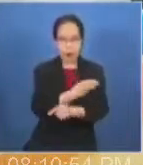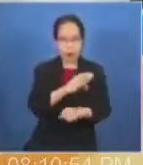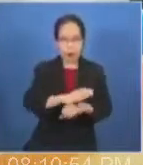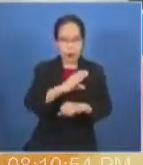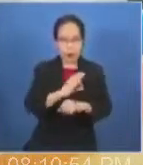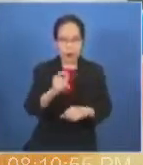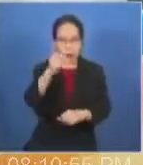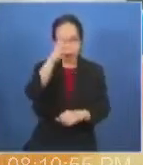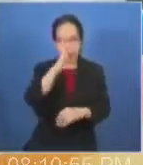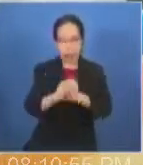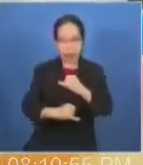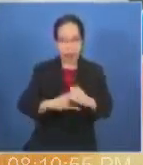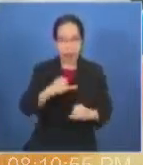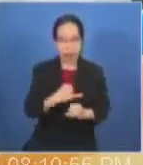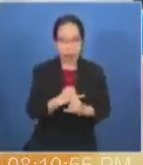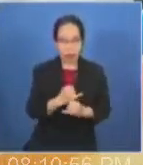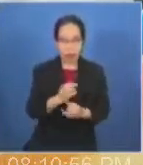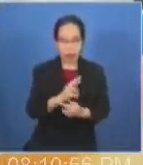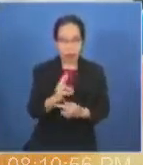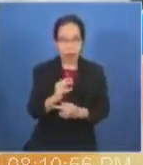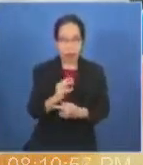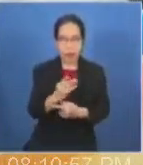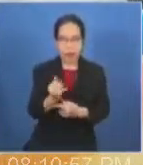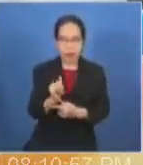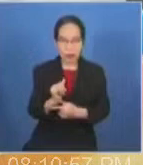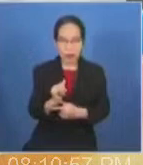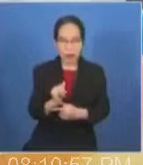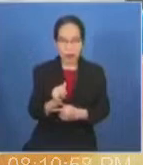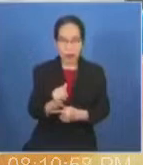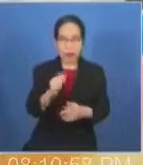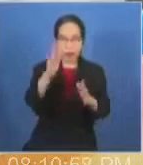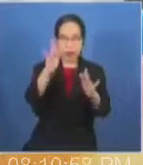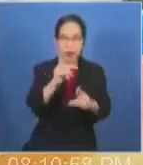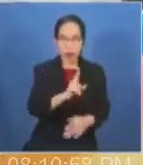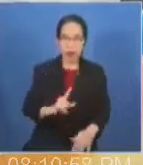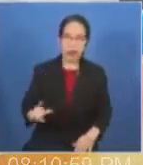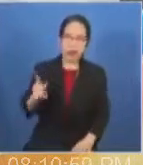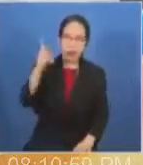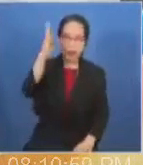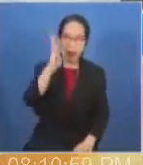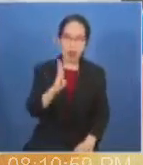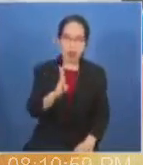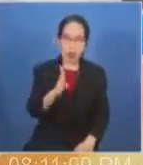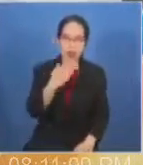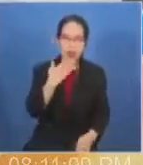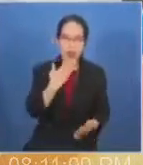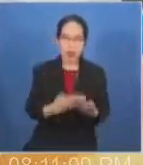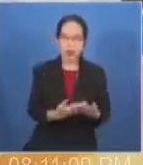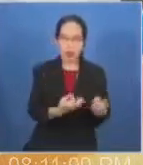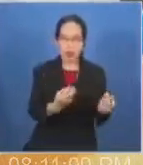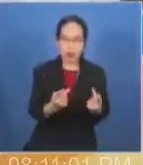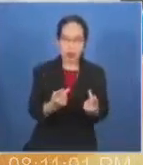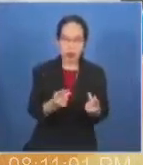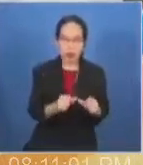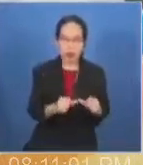the Members Church of God International, or MCGI. With the help and mercy of the